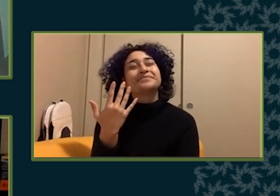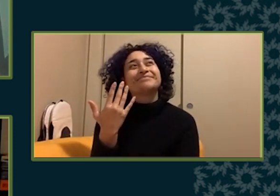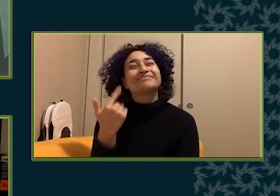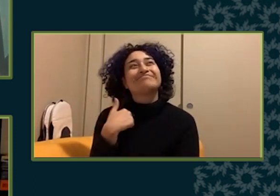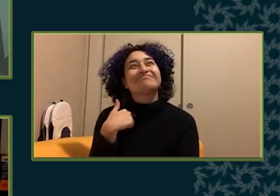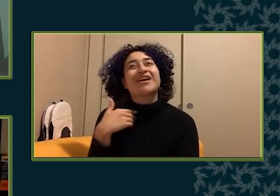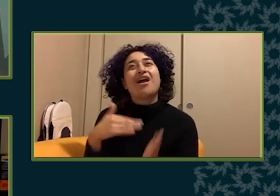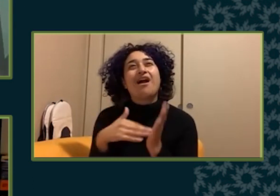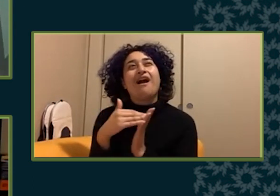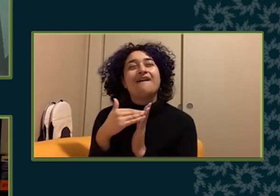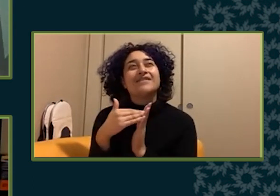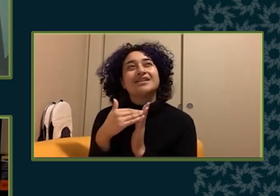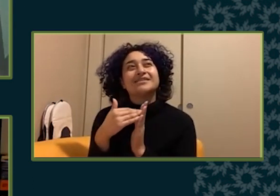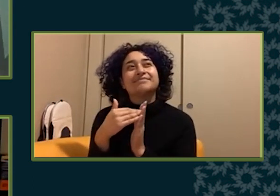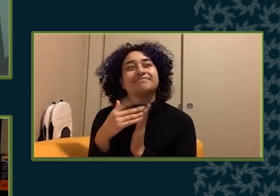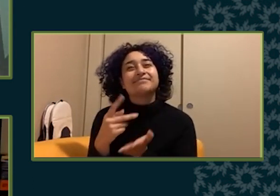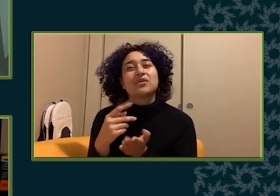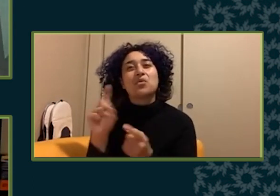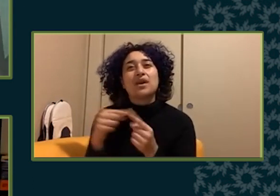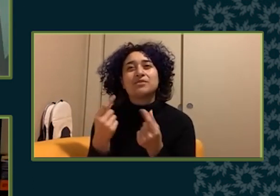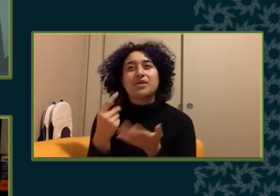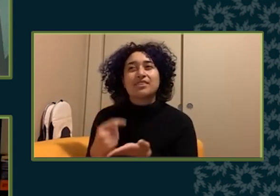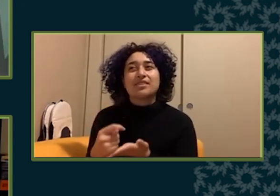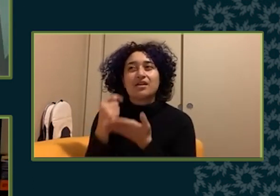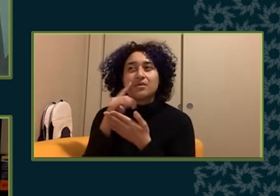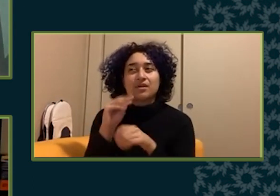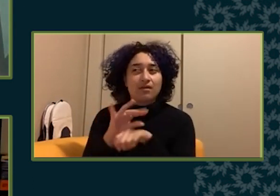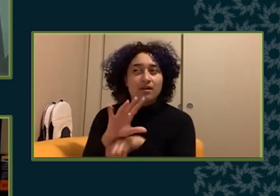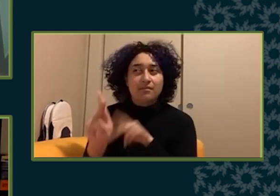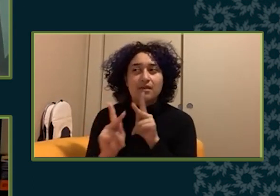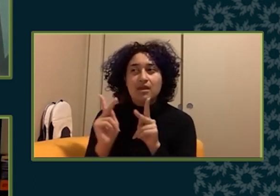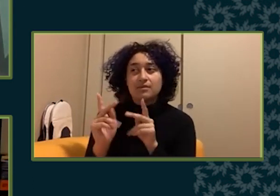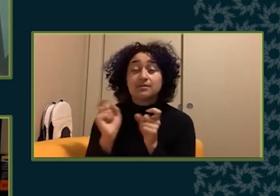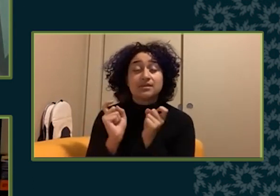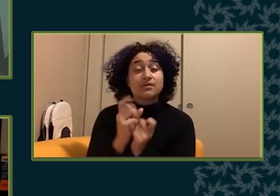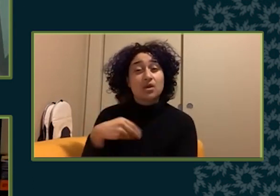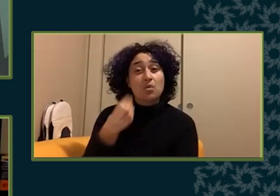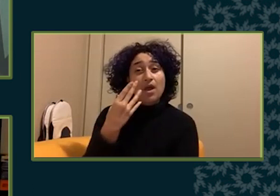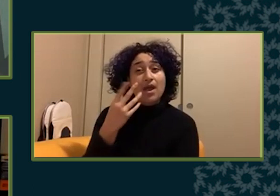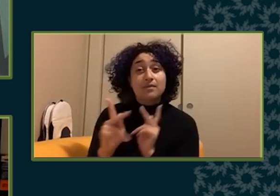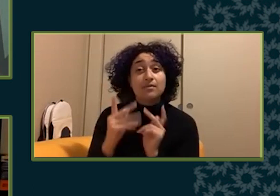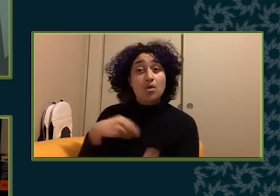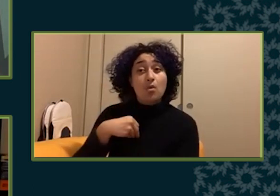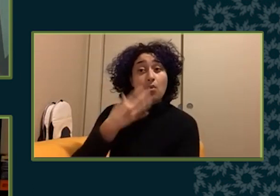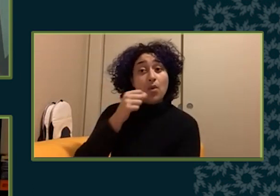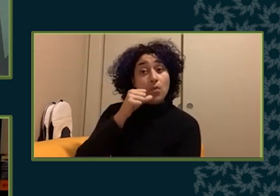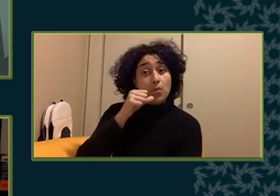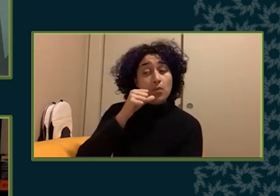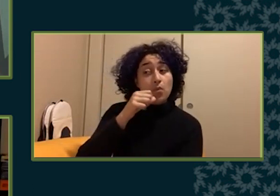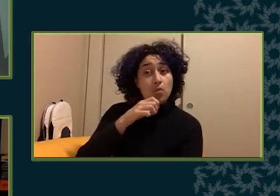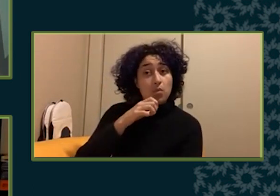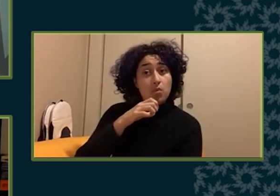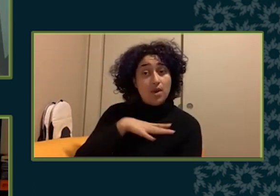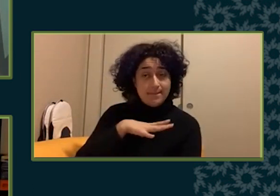often sometimes counsel people, particularly white people and white women, is like,